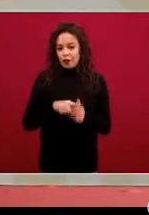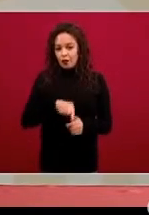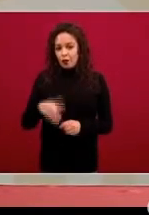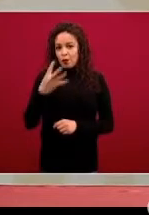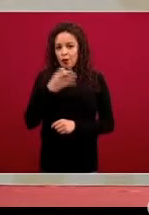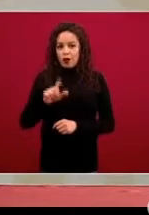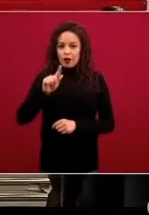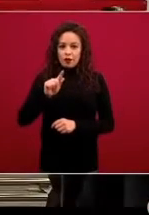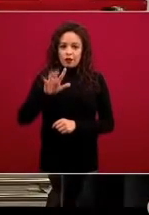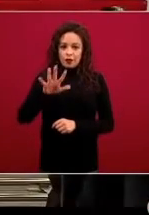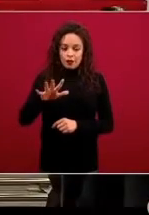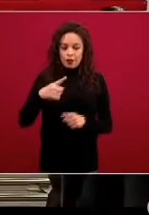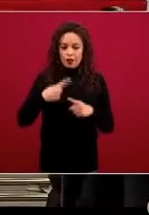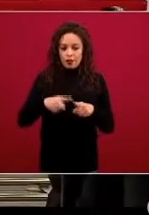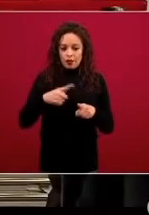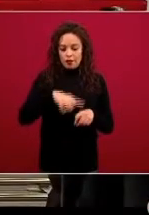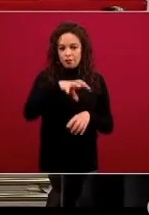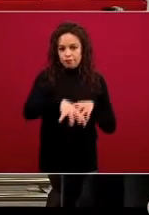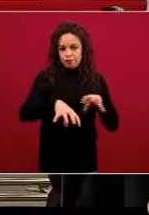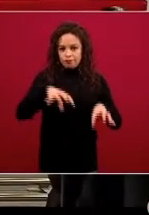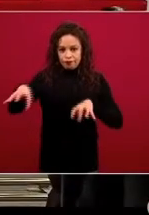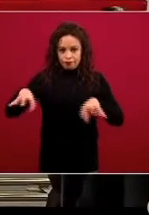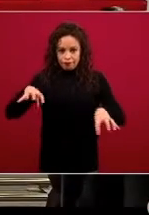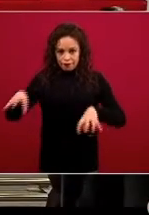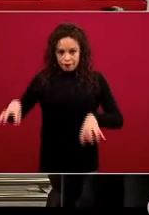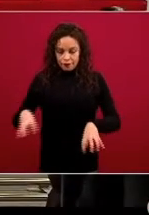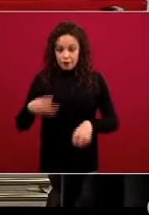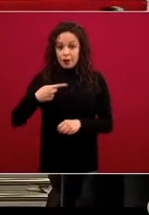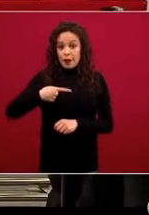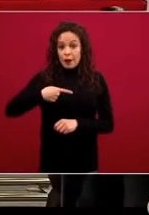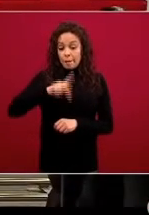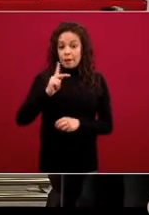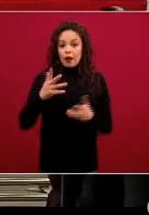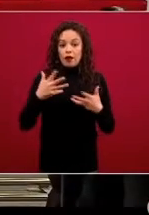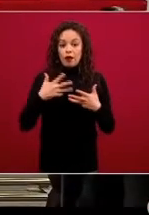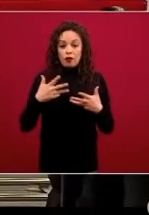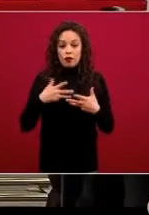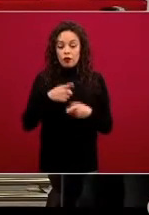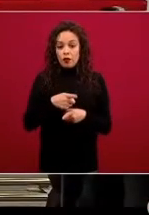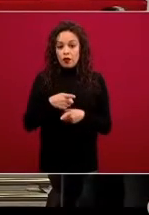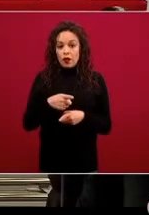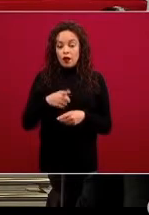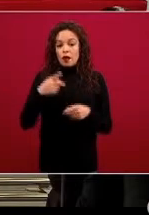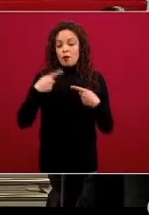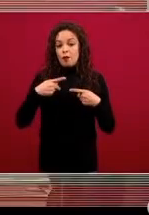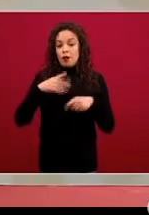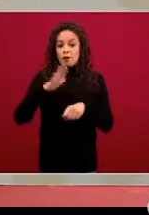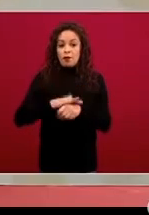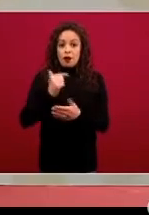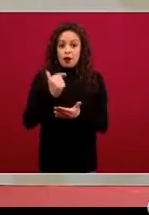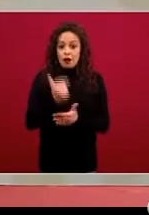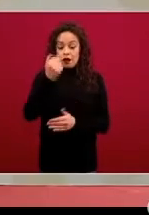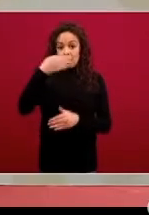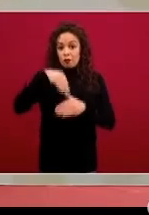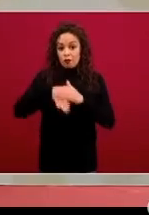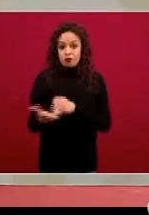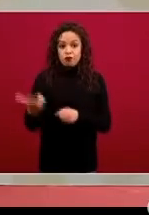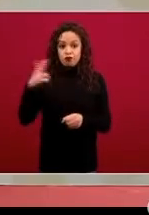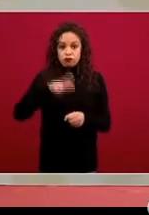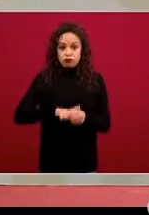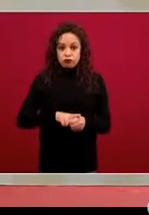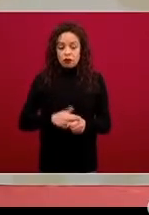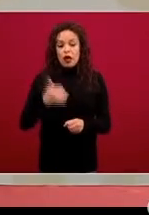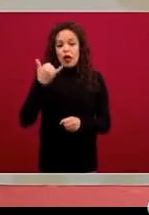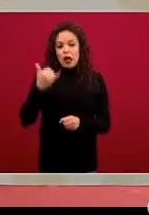475 hospitals where we're now more focused on deaths and very serious cases because we had more than